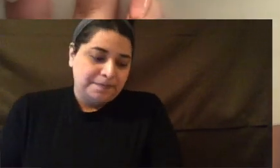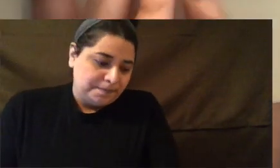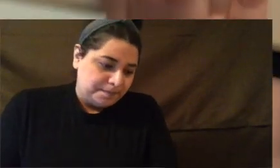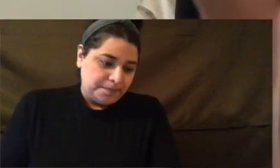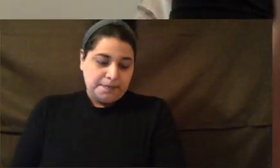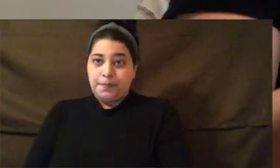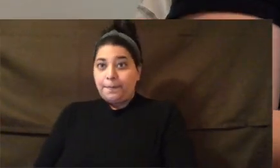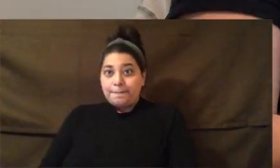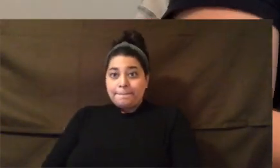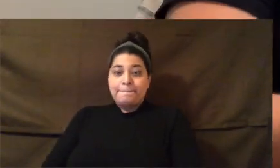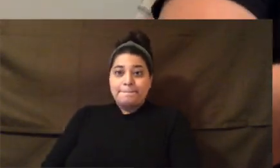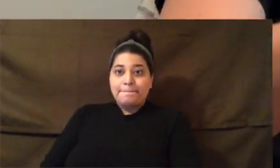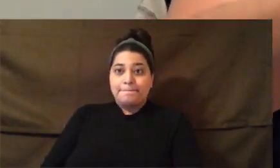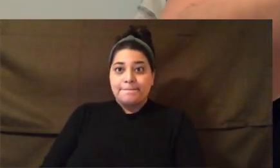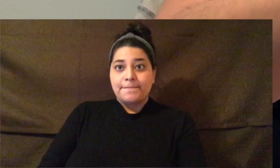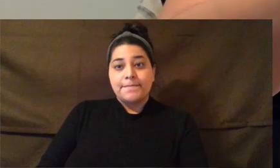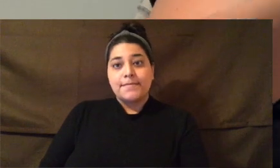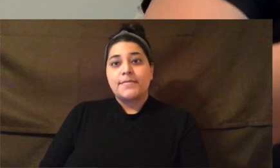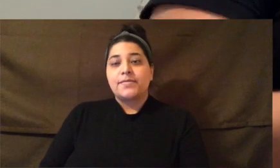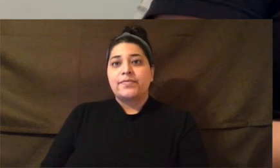Chapter 5.